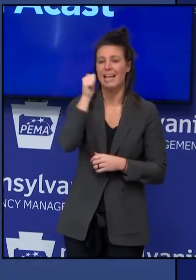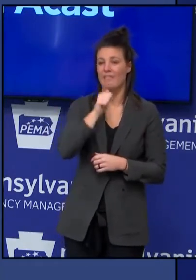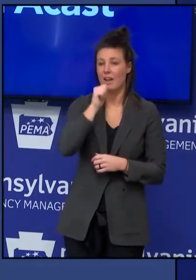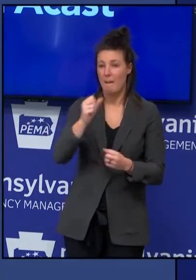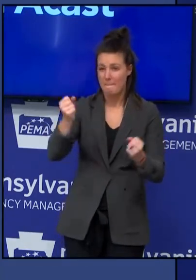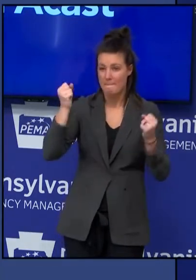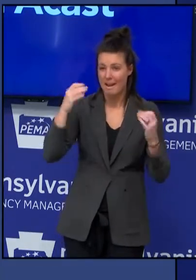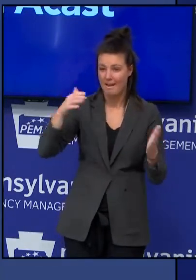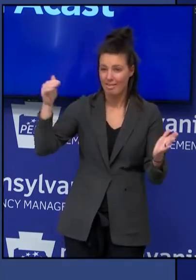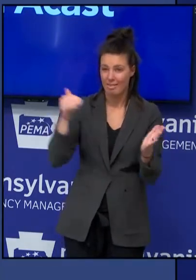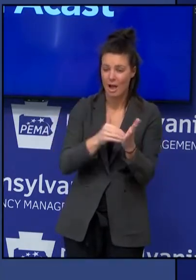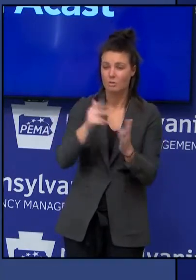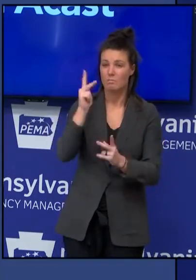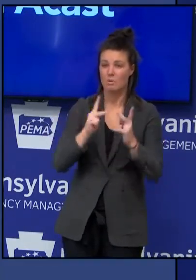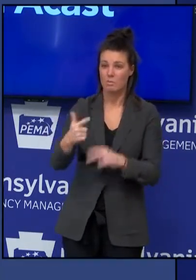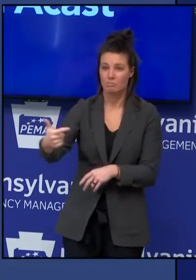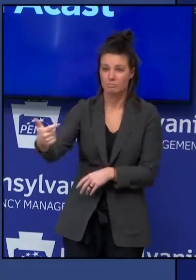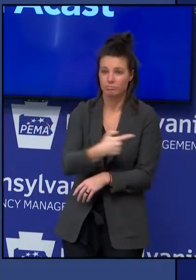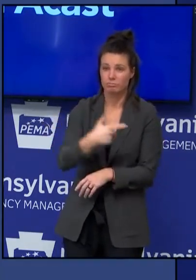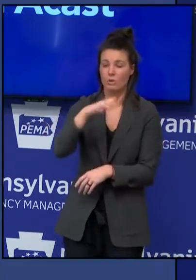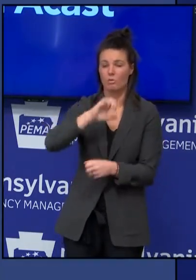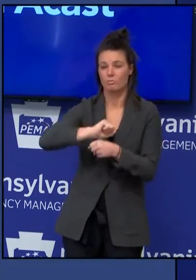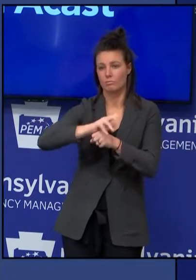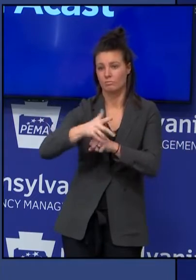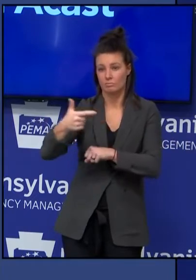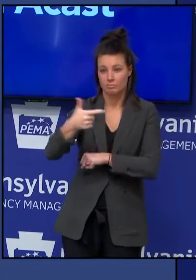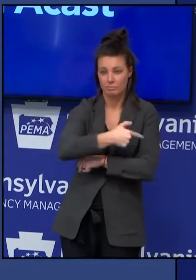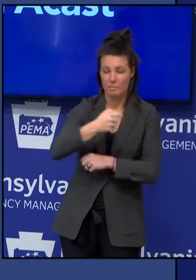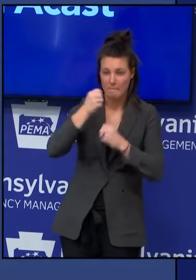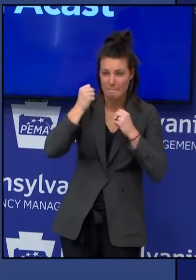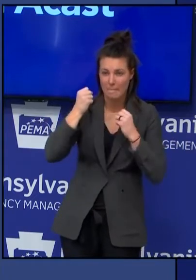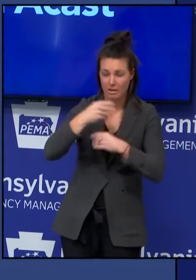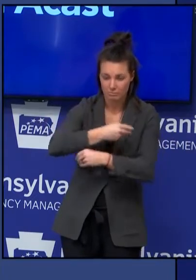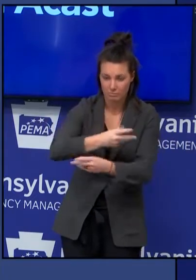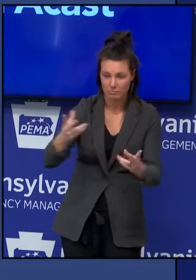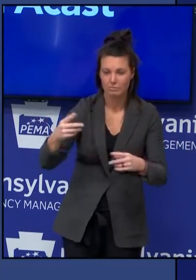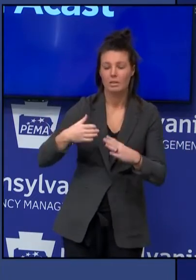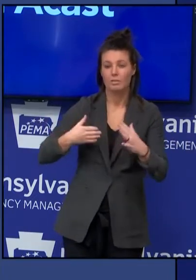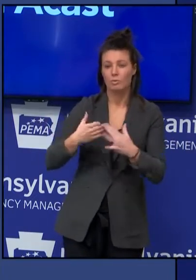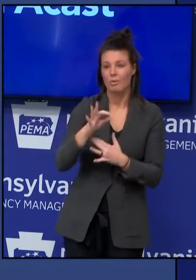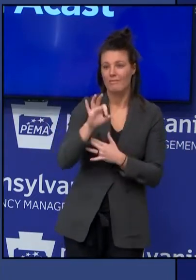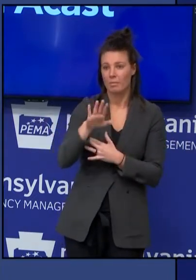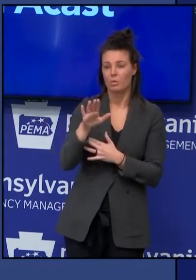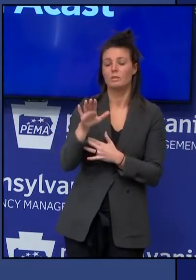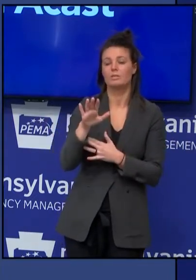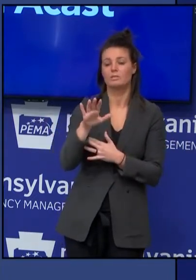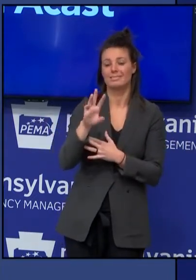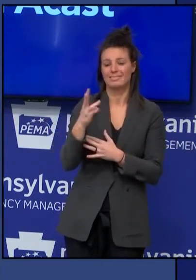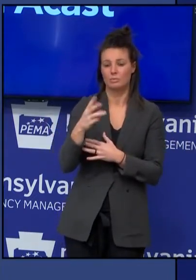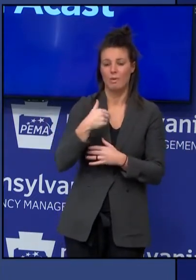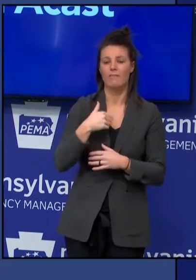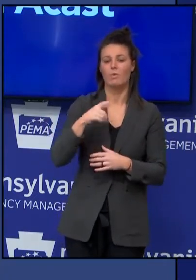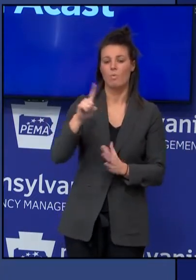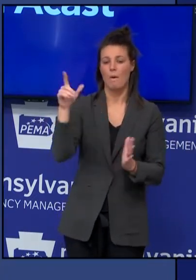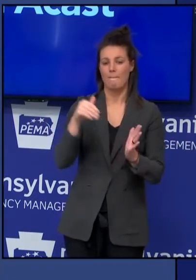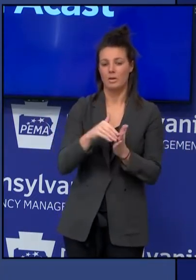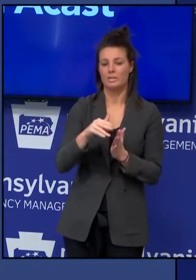tens of thousands of Pennsylvanians are receiving the COVID-19 vaccine. Through February 16th,